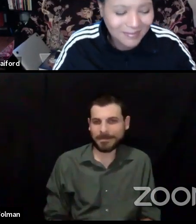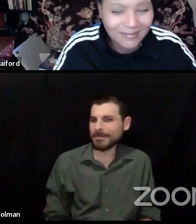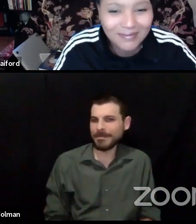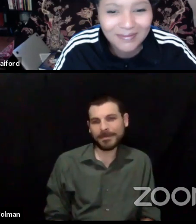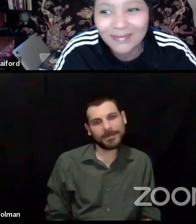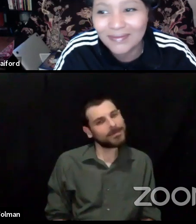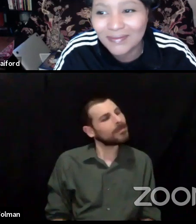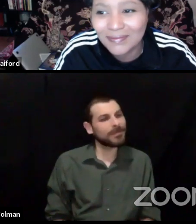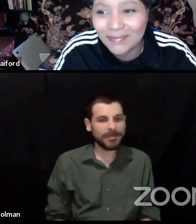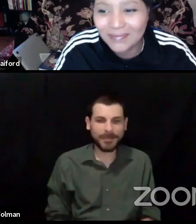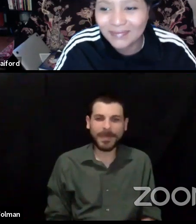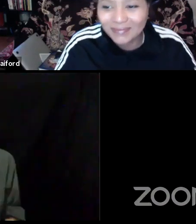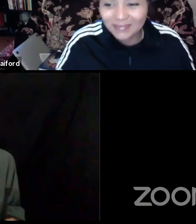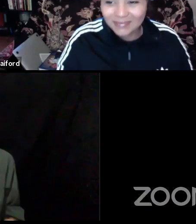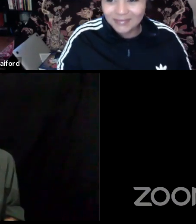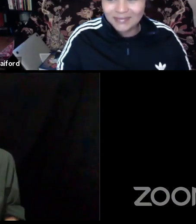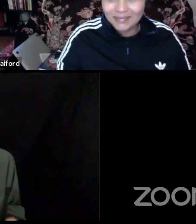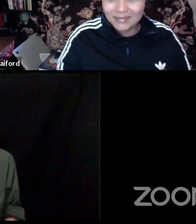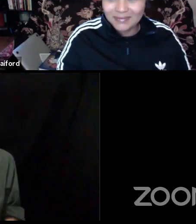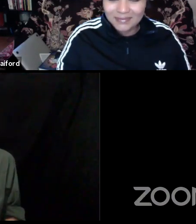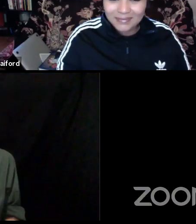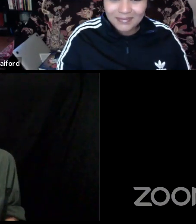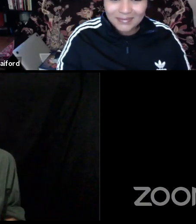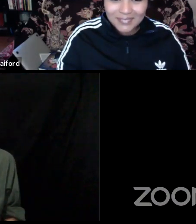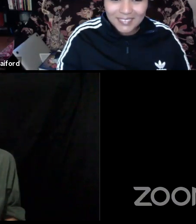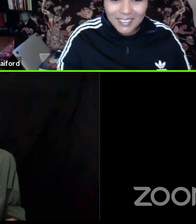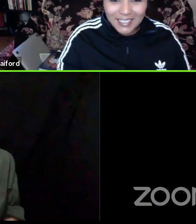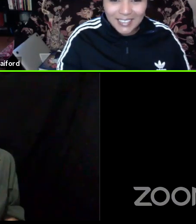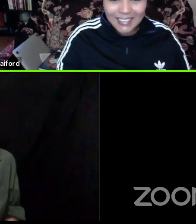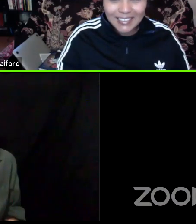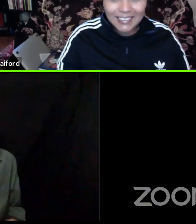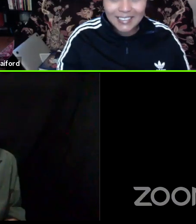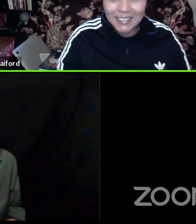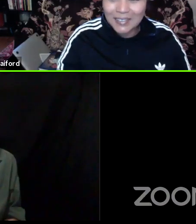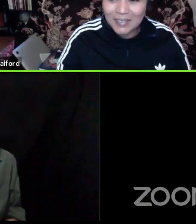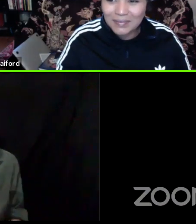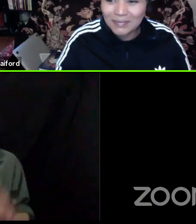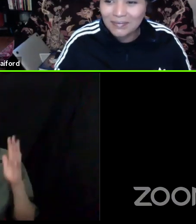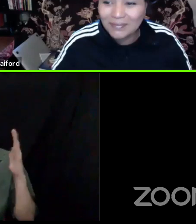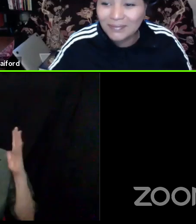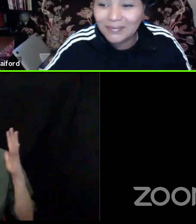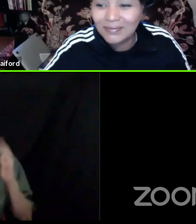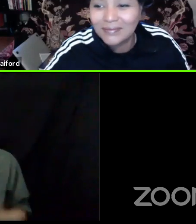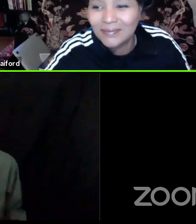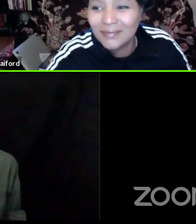Yay.